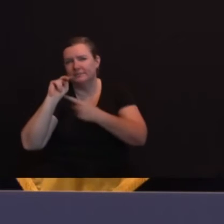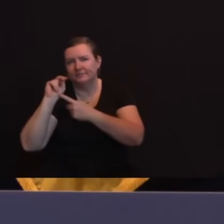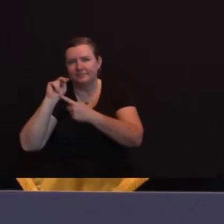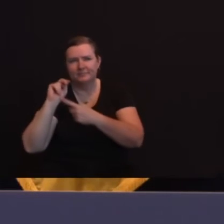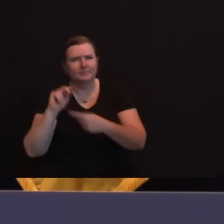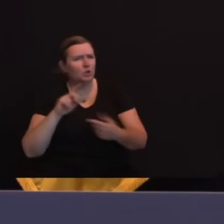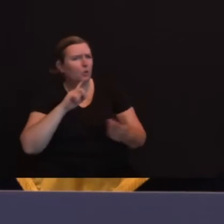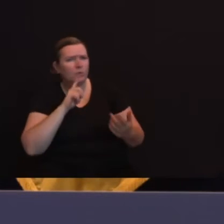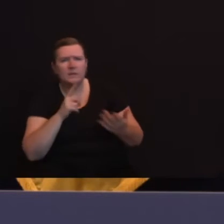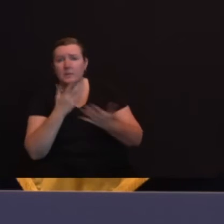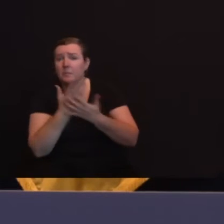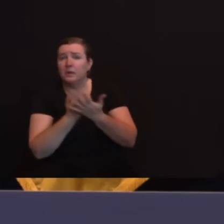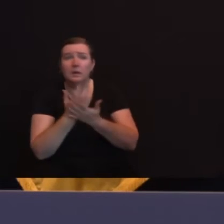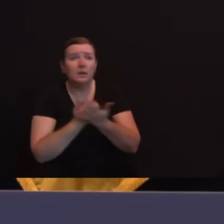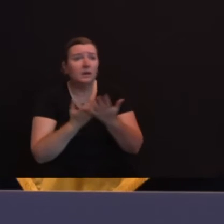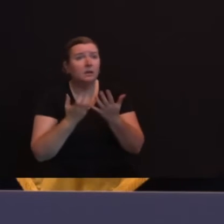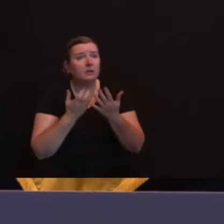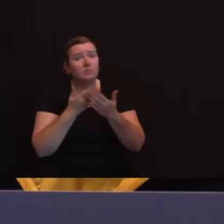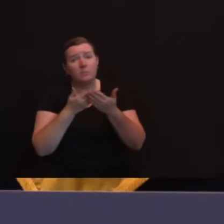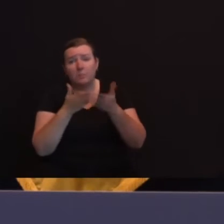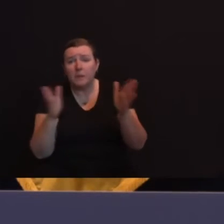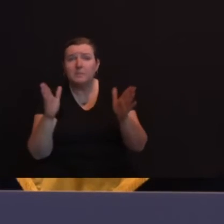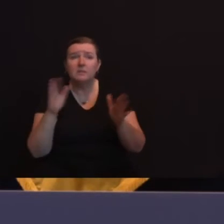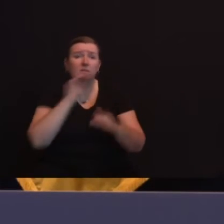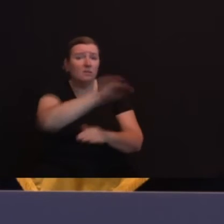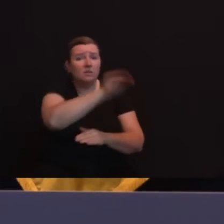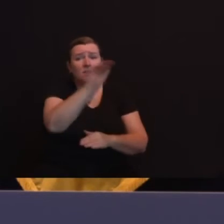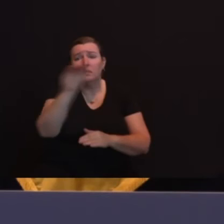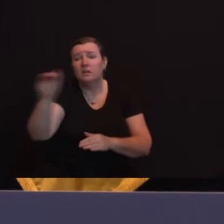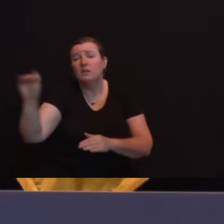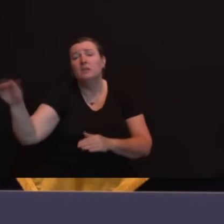with public works, and that there's a coming together,